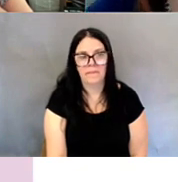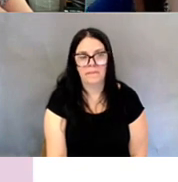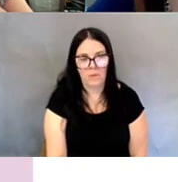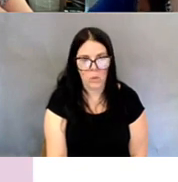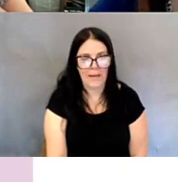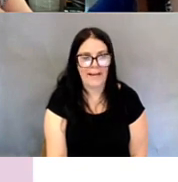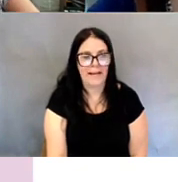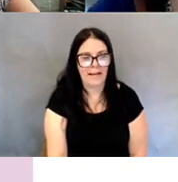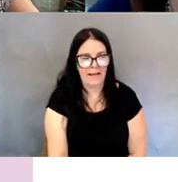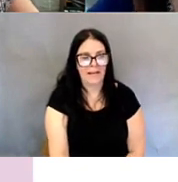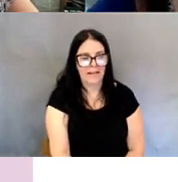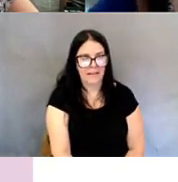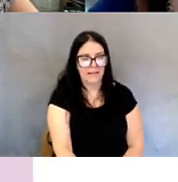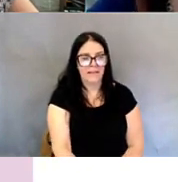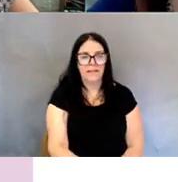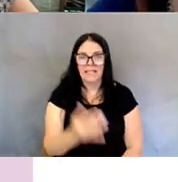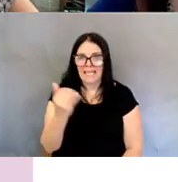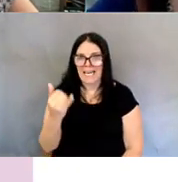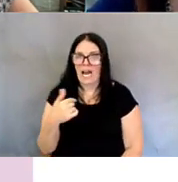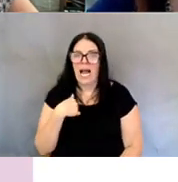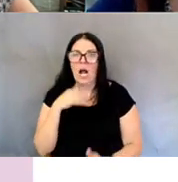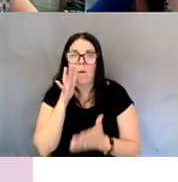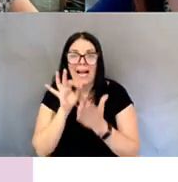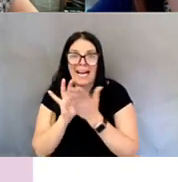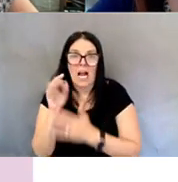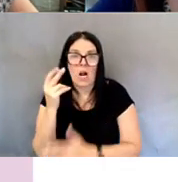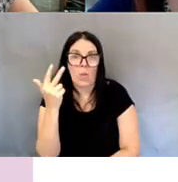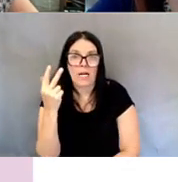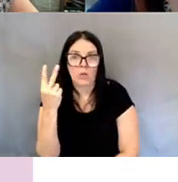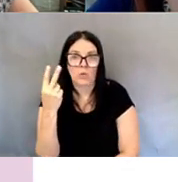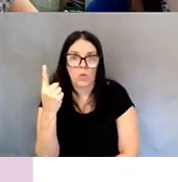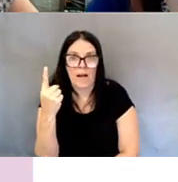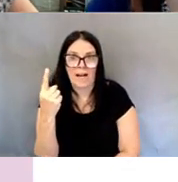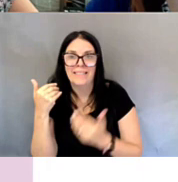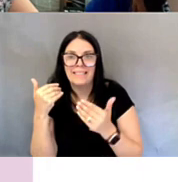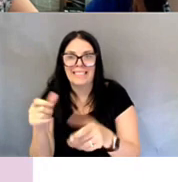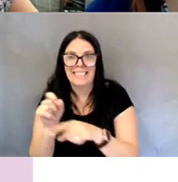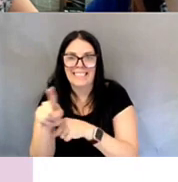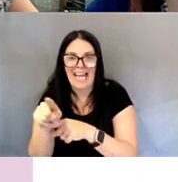Okay, everybody, I'm going to count 3, 2, 1, send.